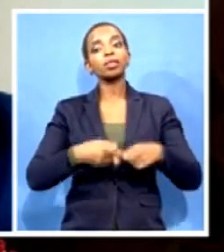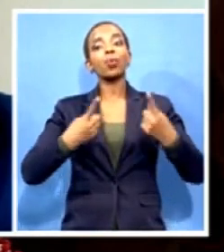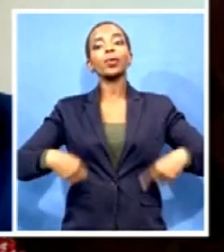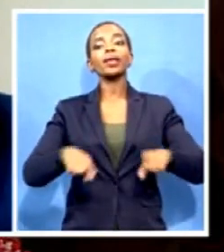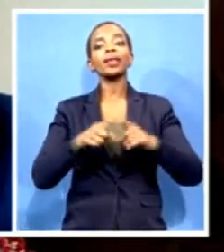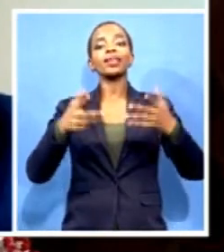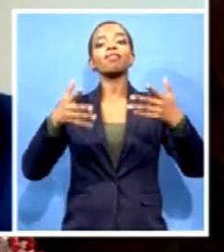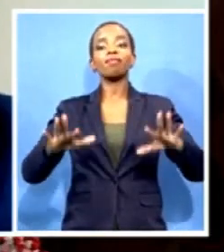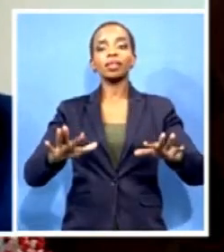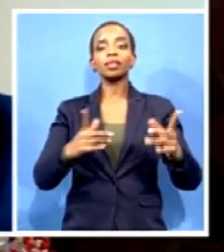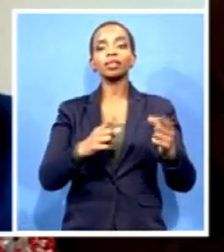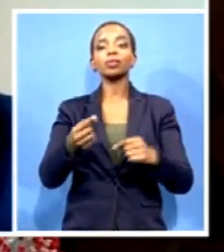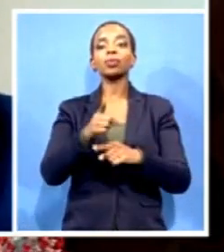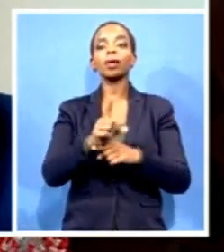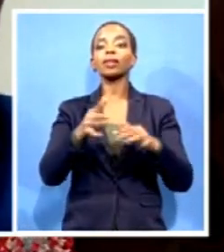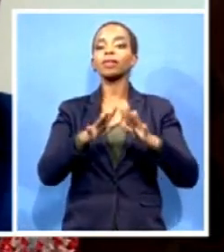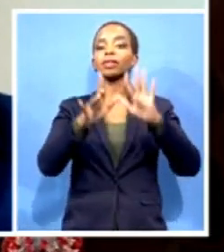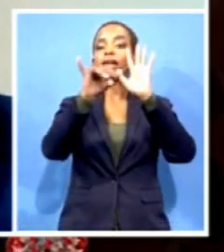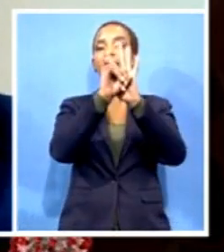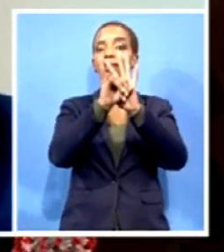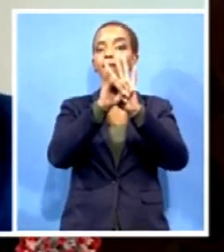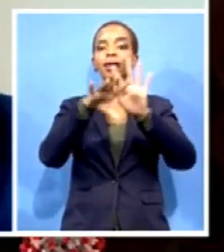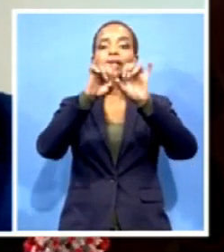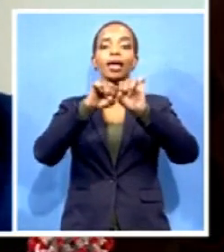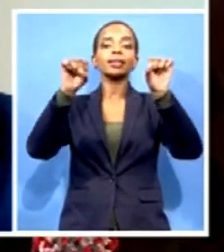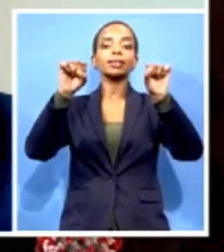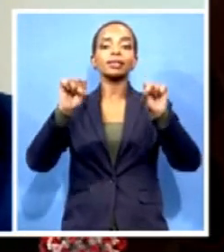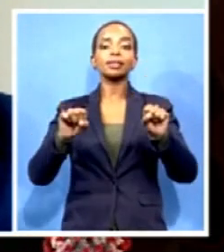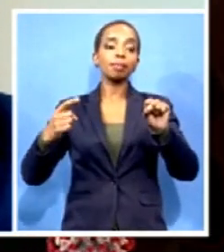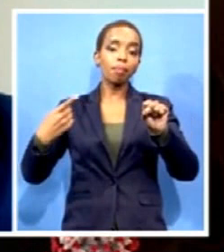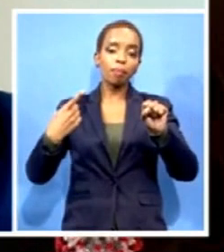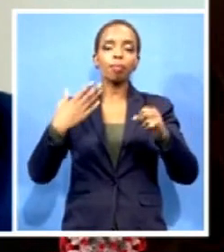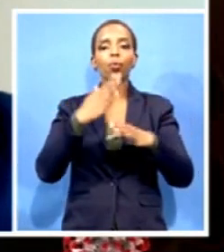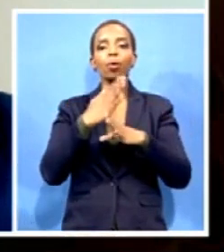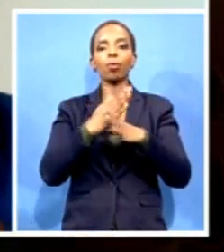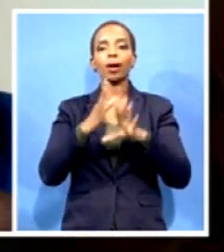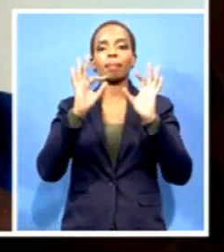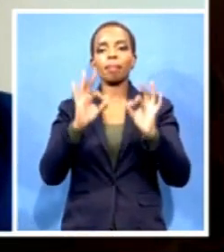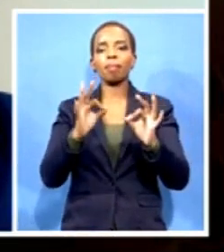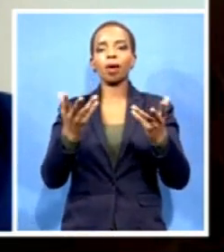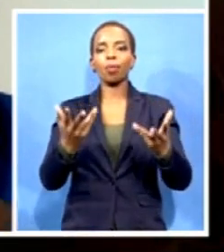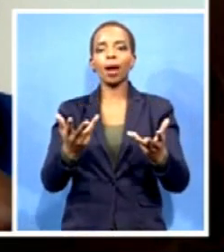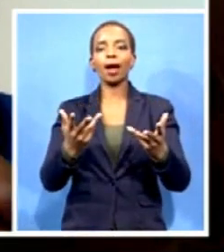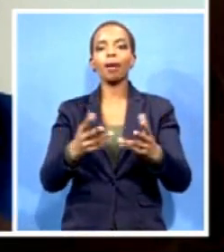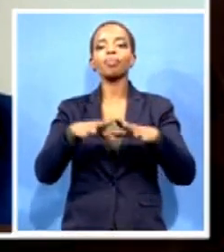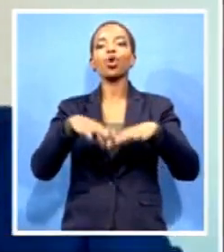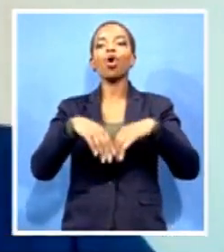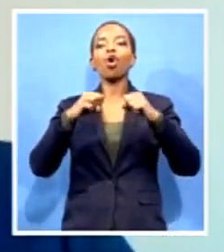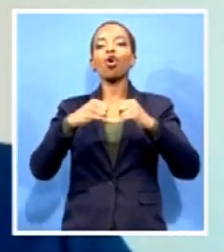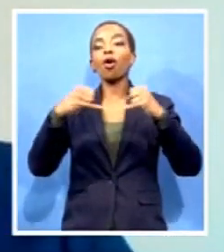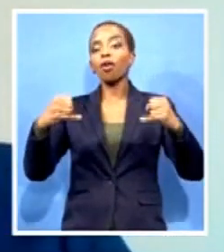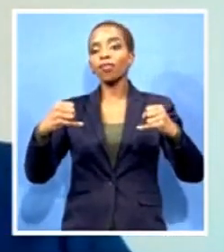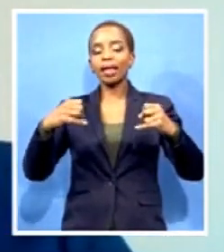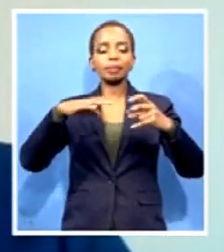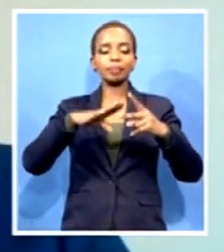system that can work, offline, can also work online because of Wi-Fi